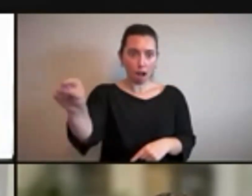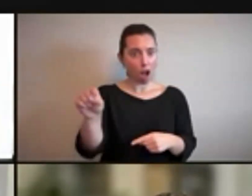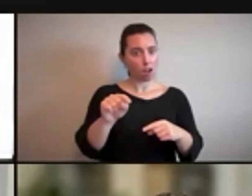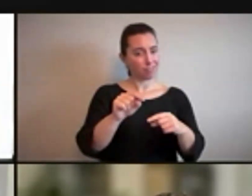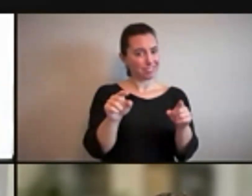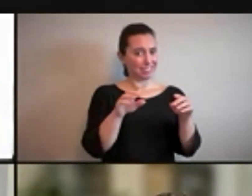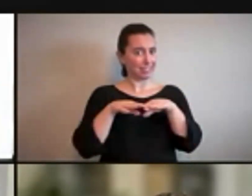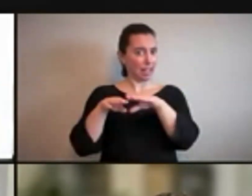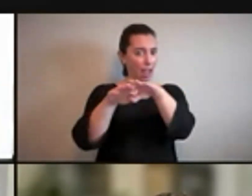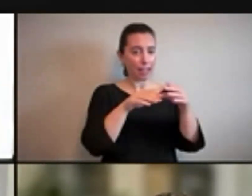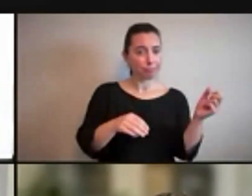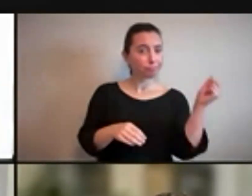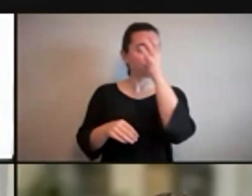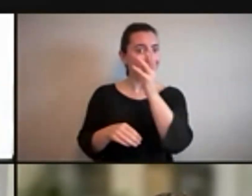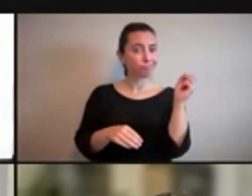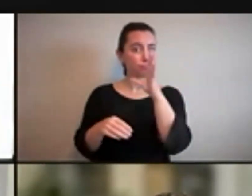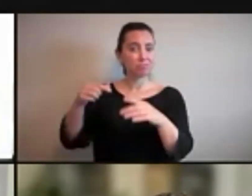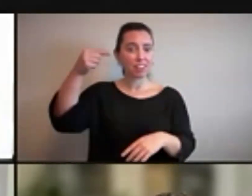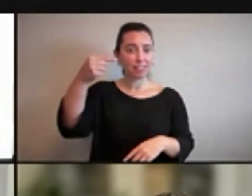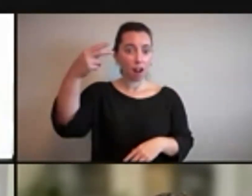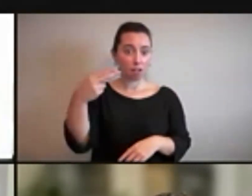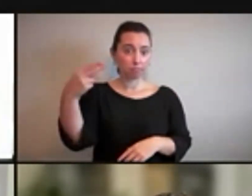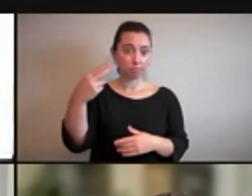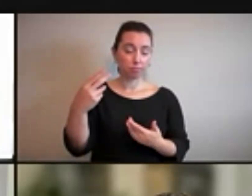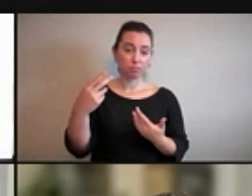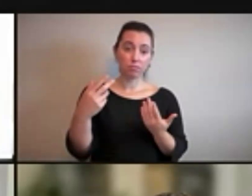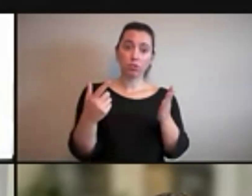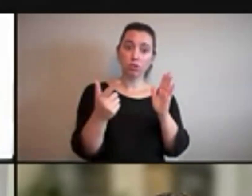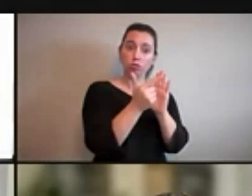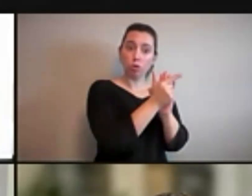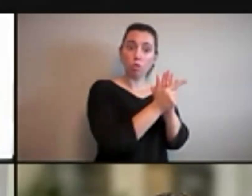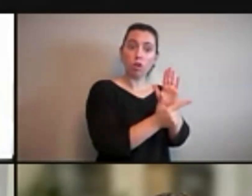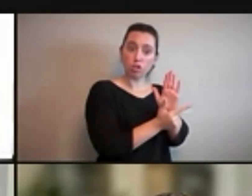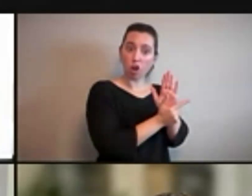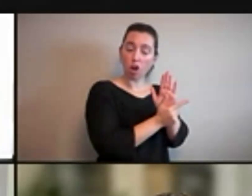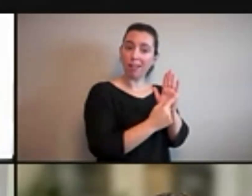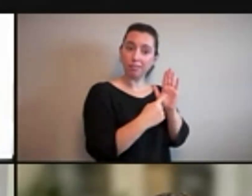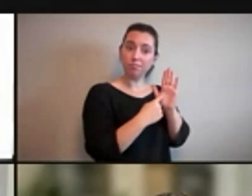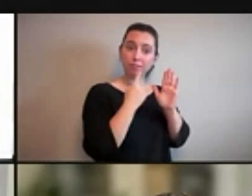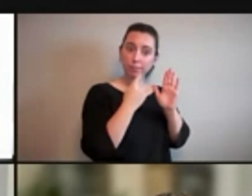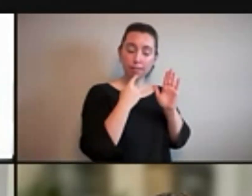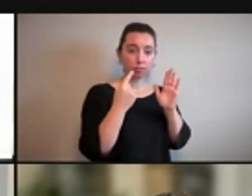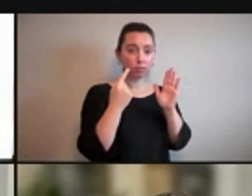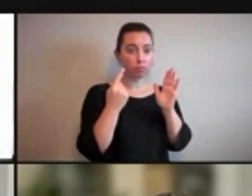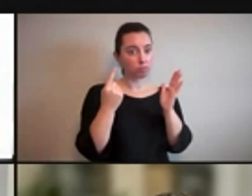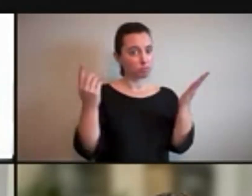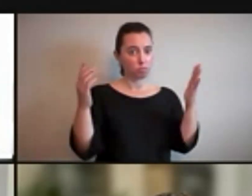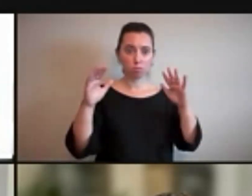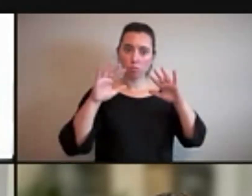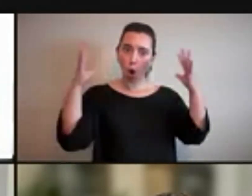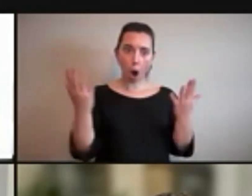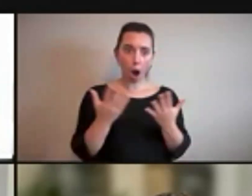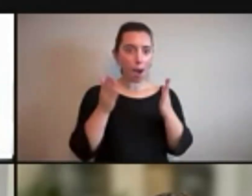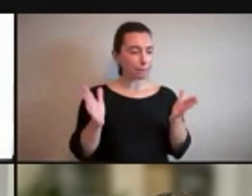There is a strong suggestions by the law to make all your digital products in the public bodies open source in Italy, but